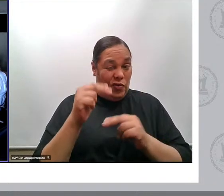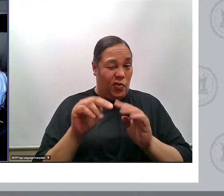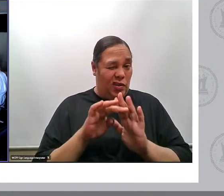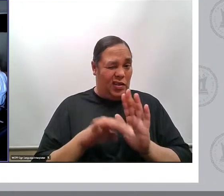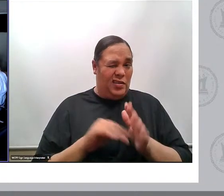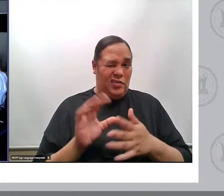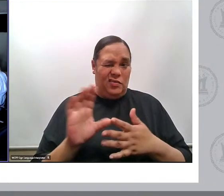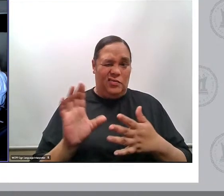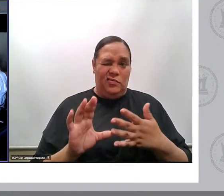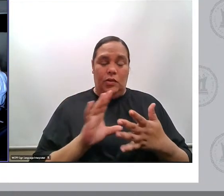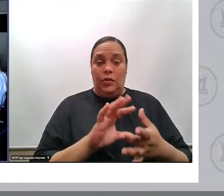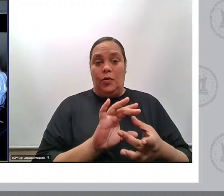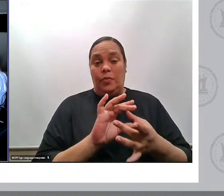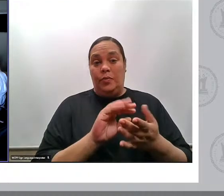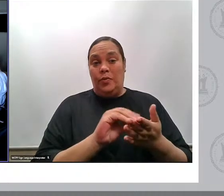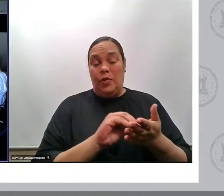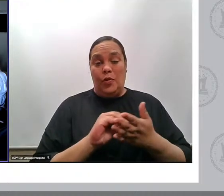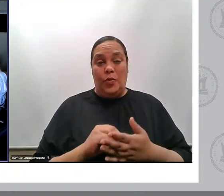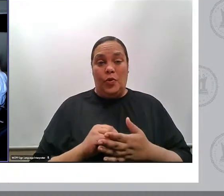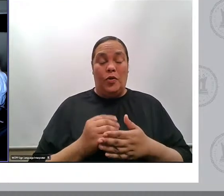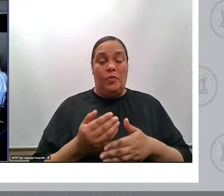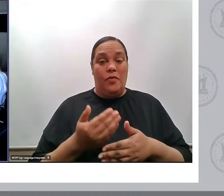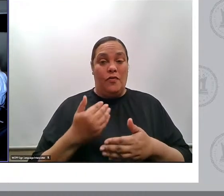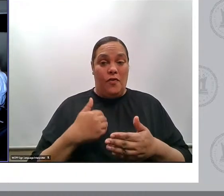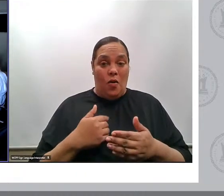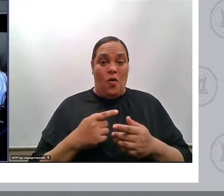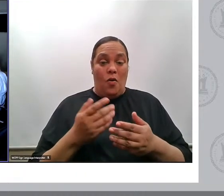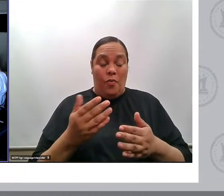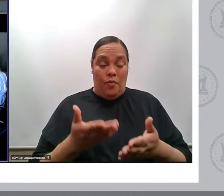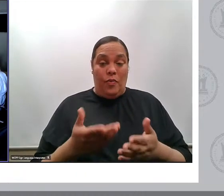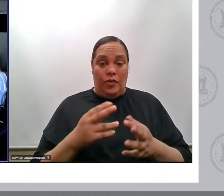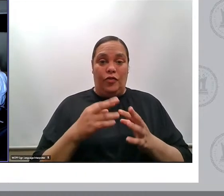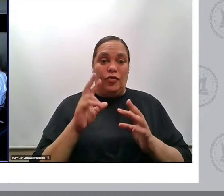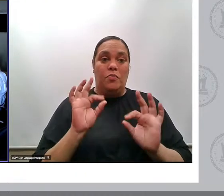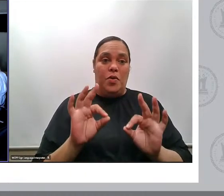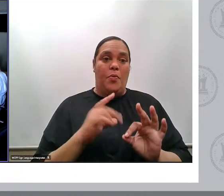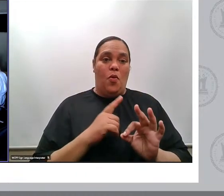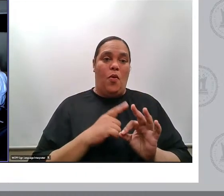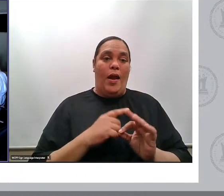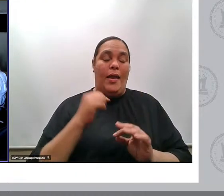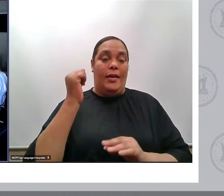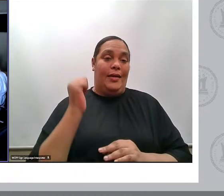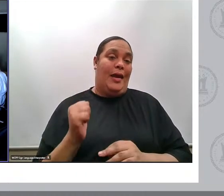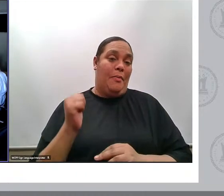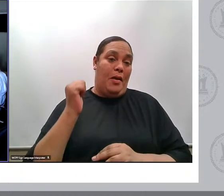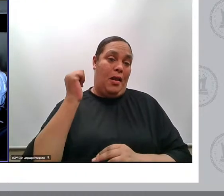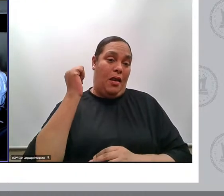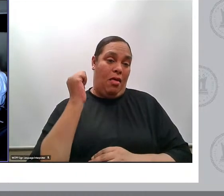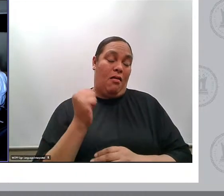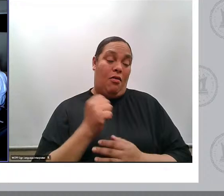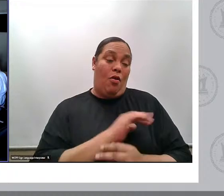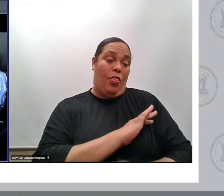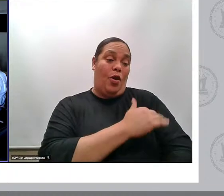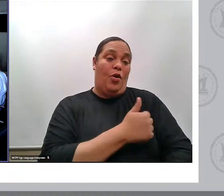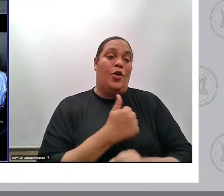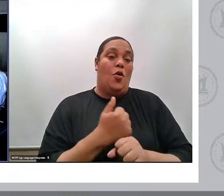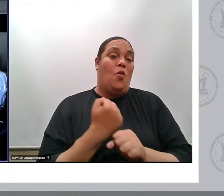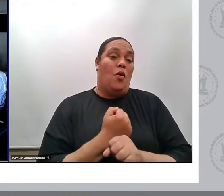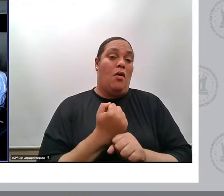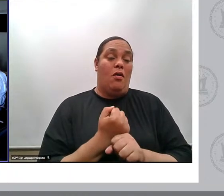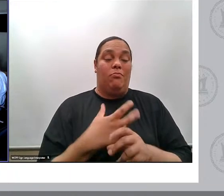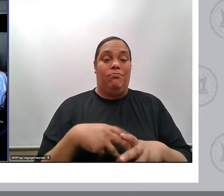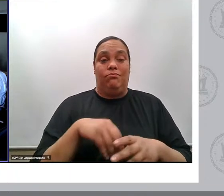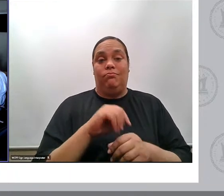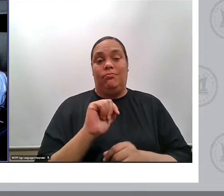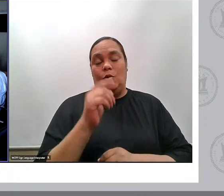from the King 4, which I believe is correct, because the Gambling Authority operates within